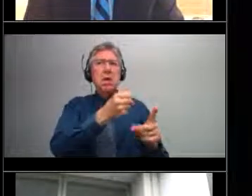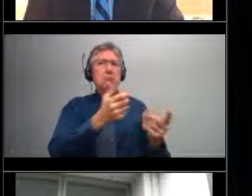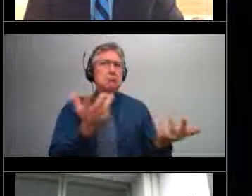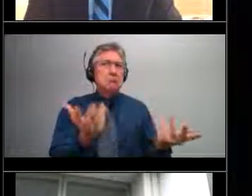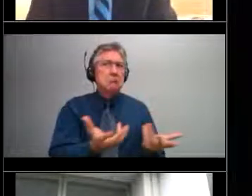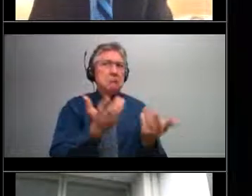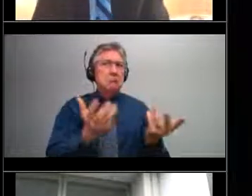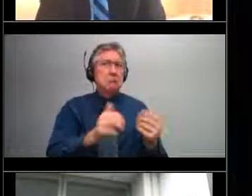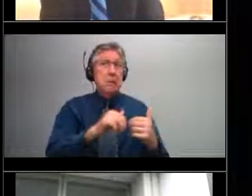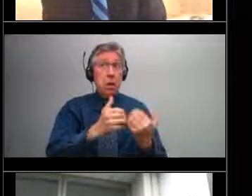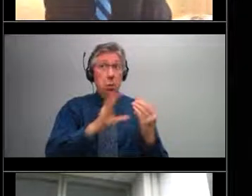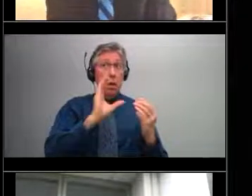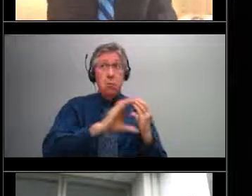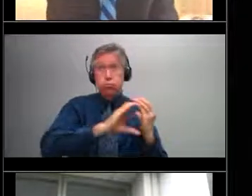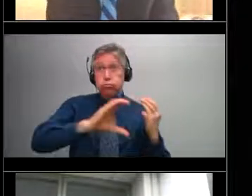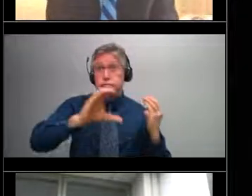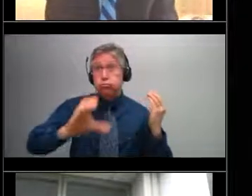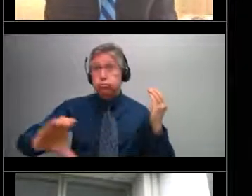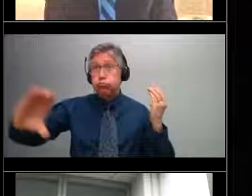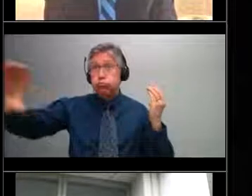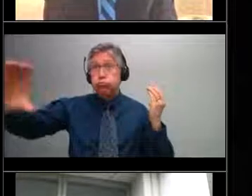piped in or.